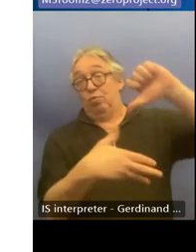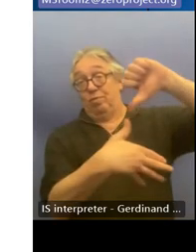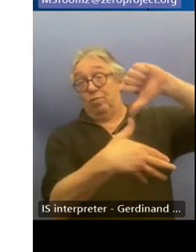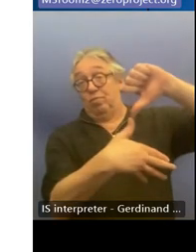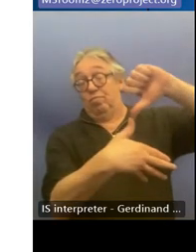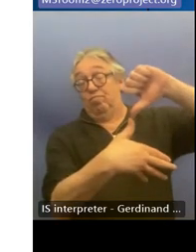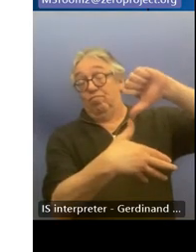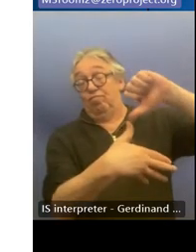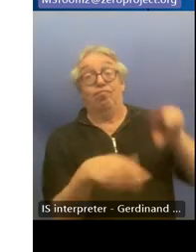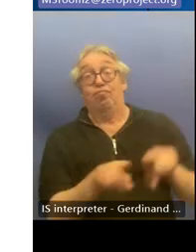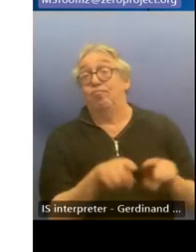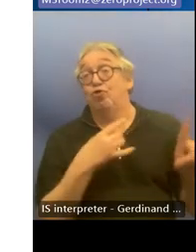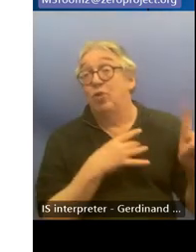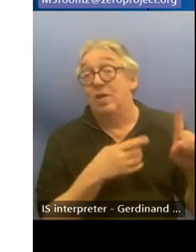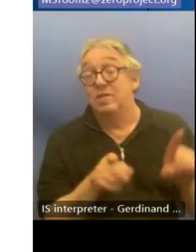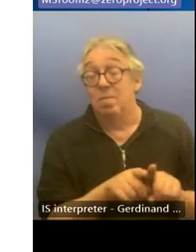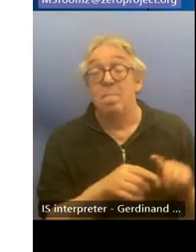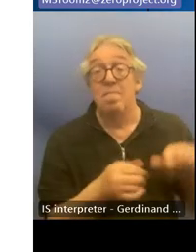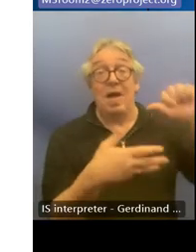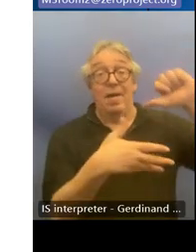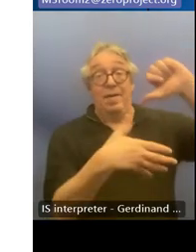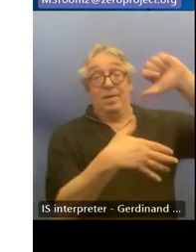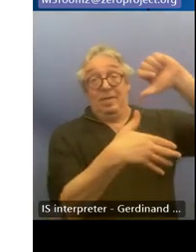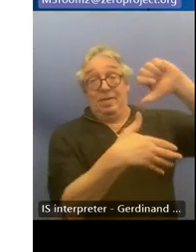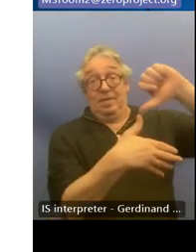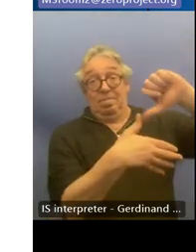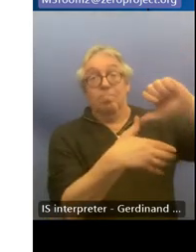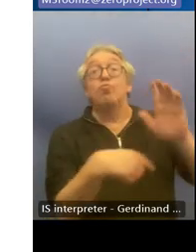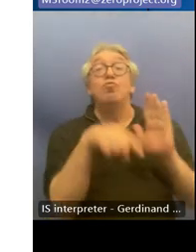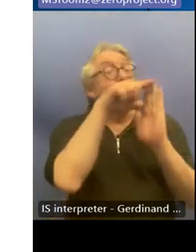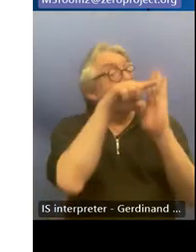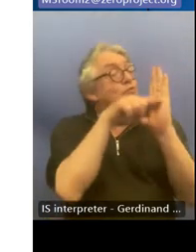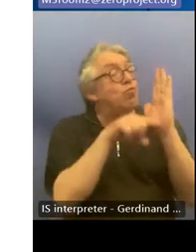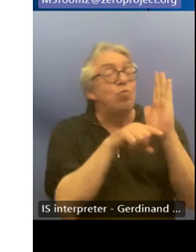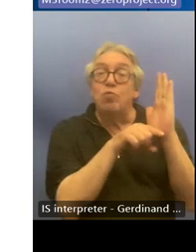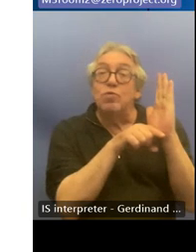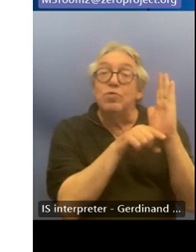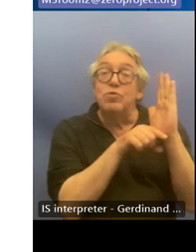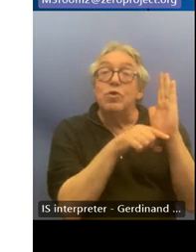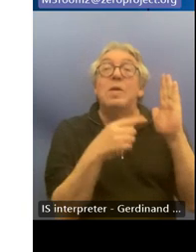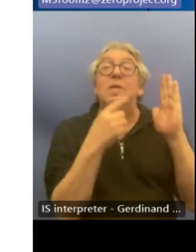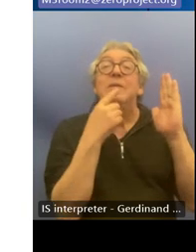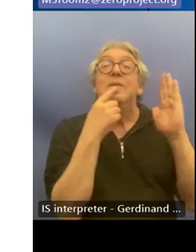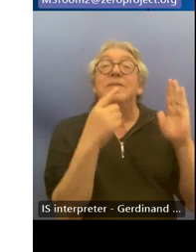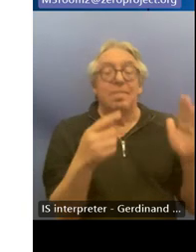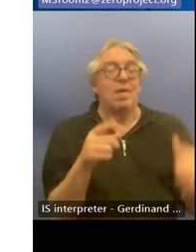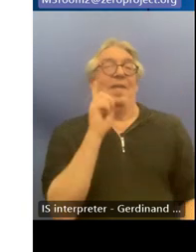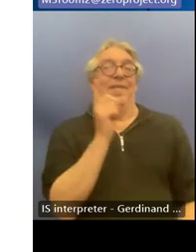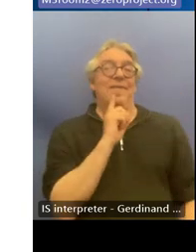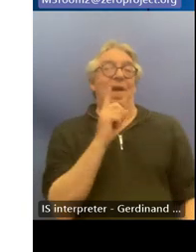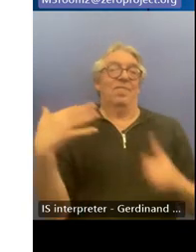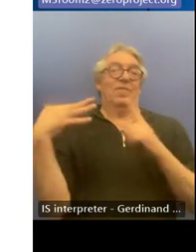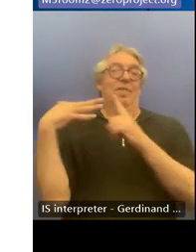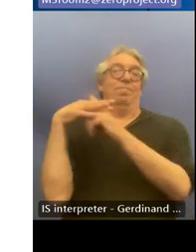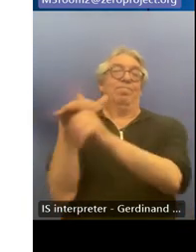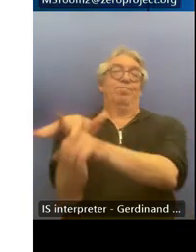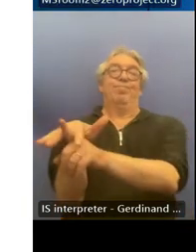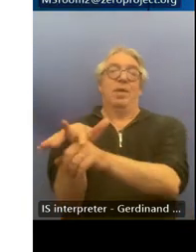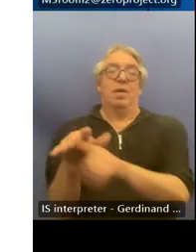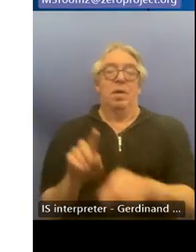my own country, regulations regarding the inclusion of deaf students into mainstream schools are not fulfilled at